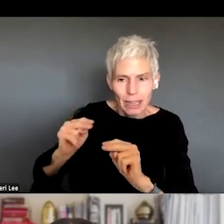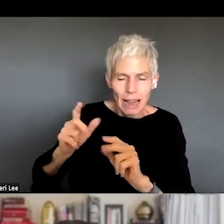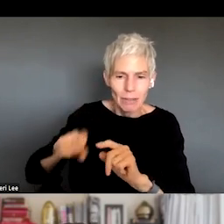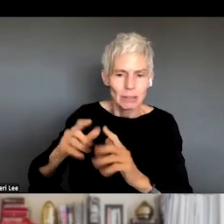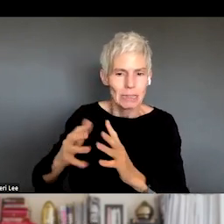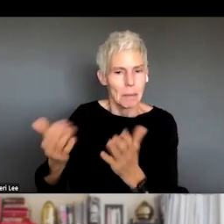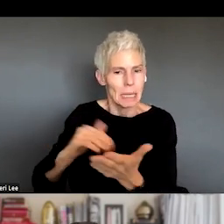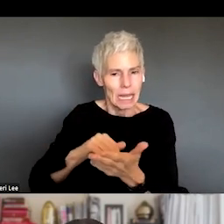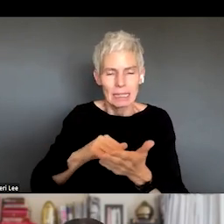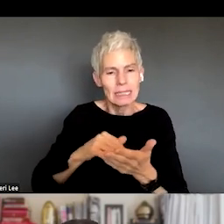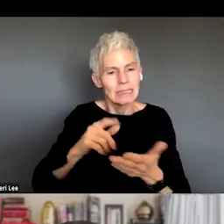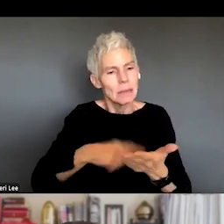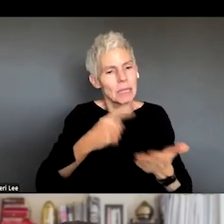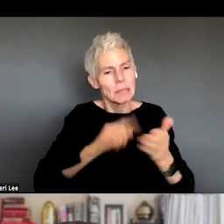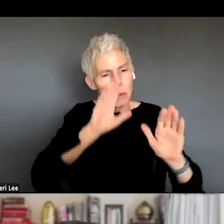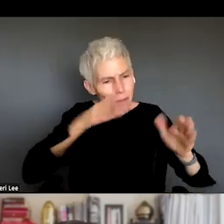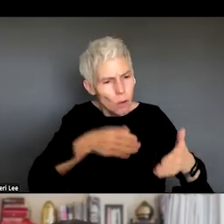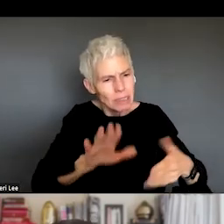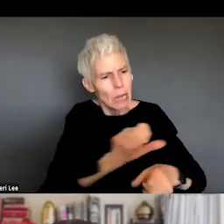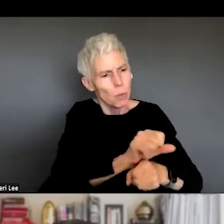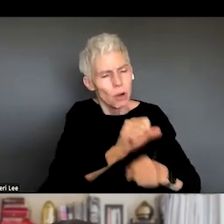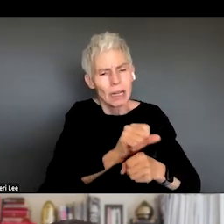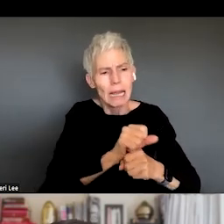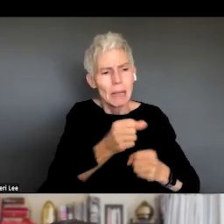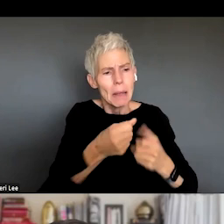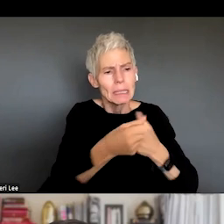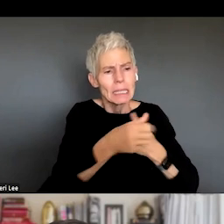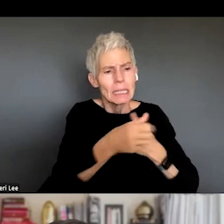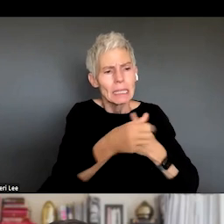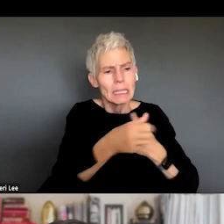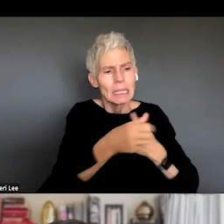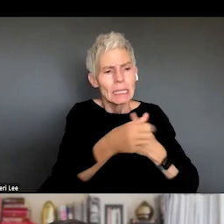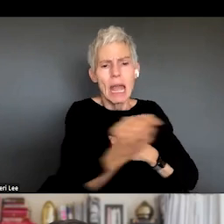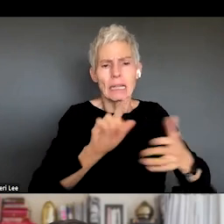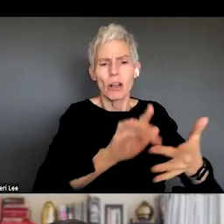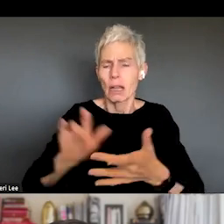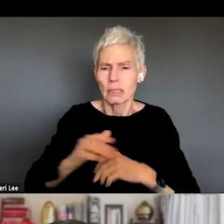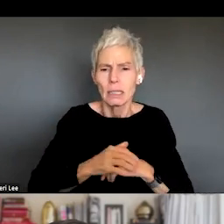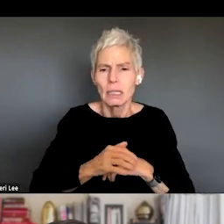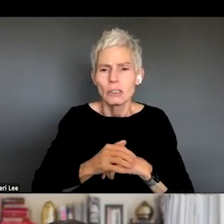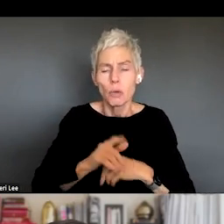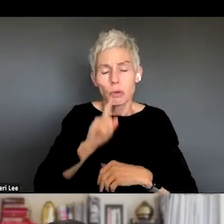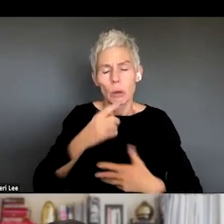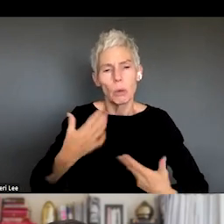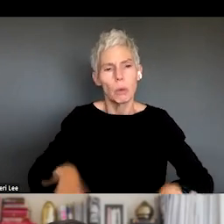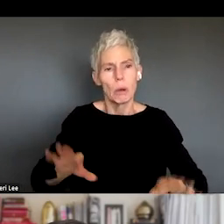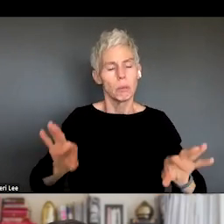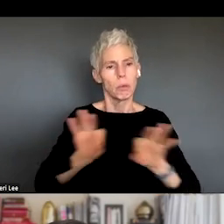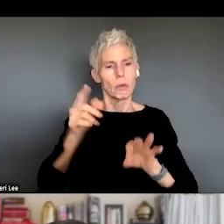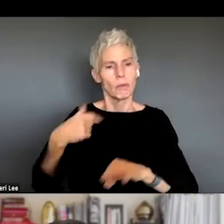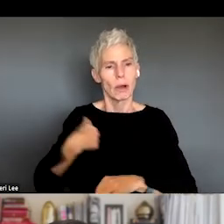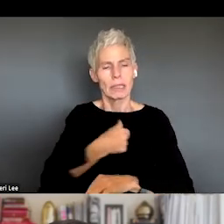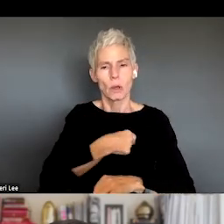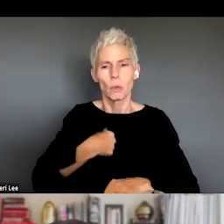work and continue to expand our reach. So this was a big deal for us to be able to respond to